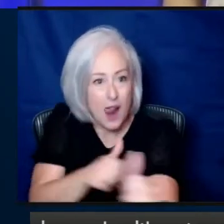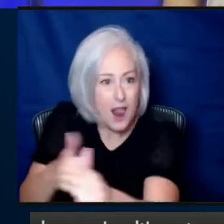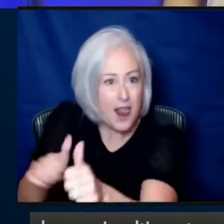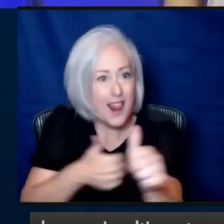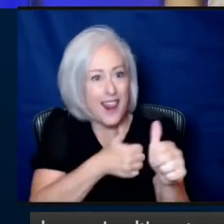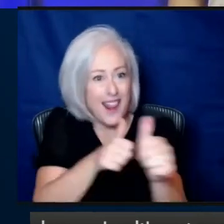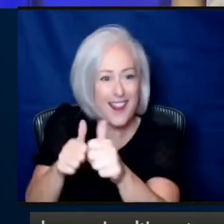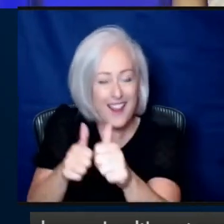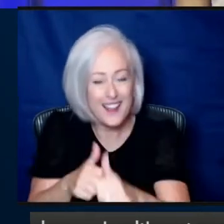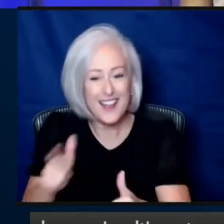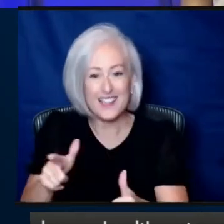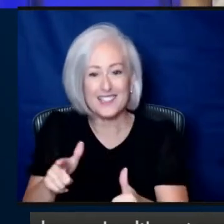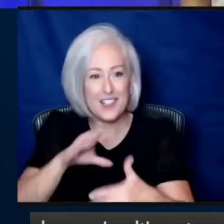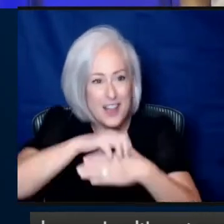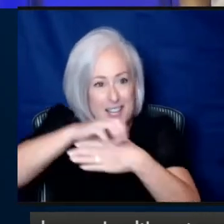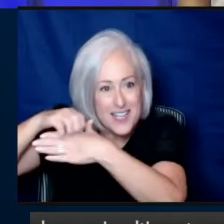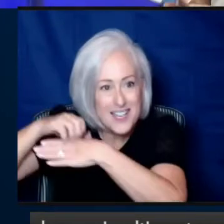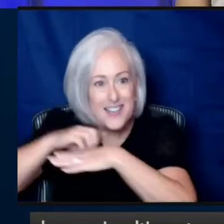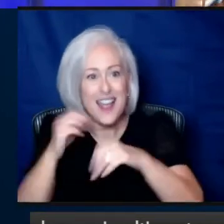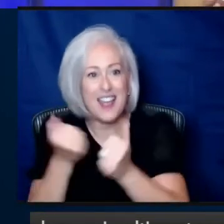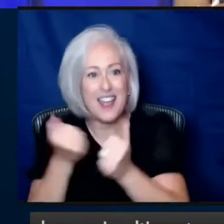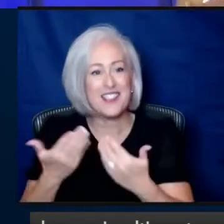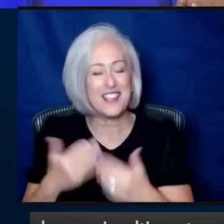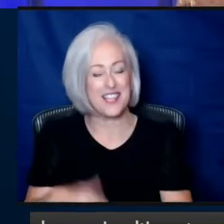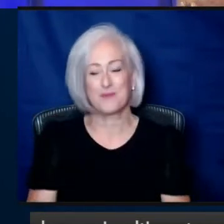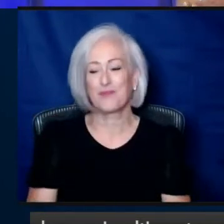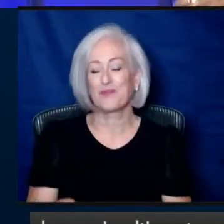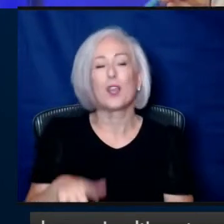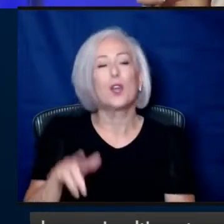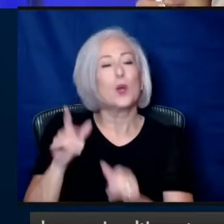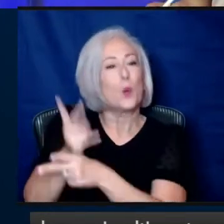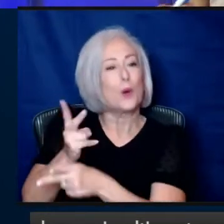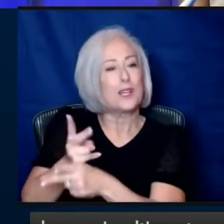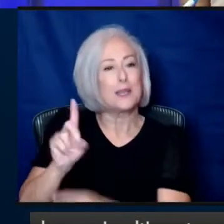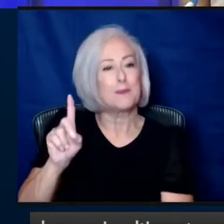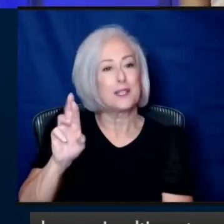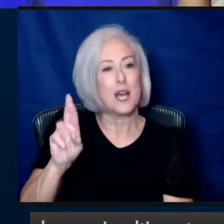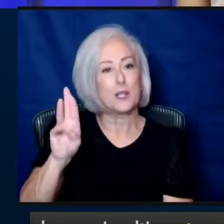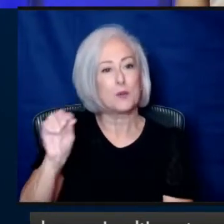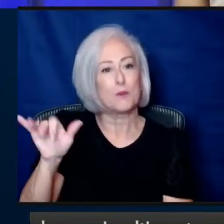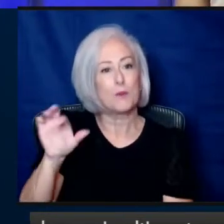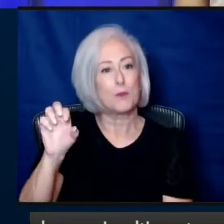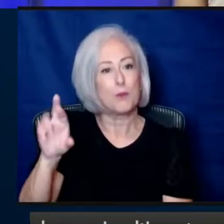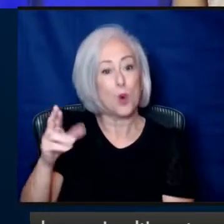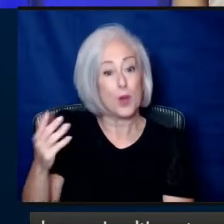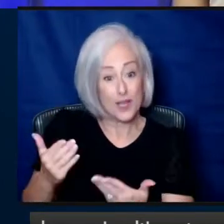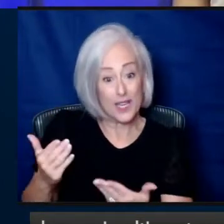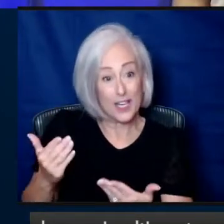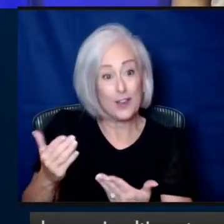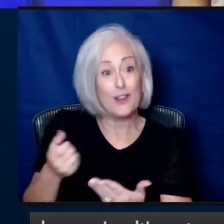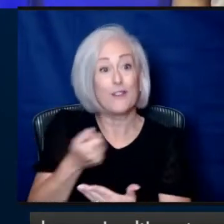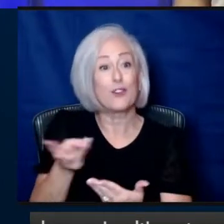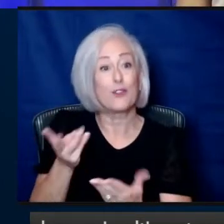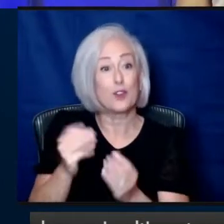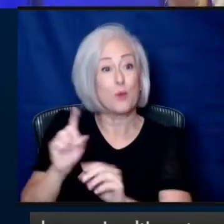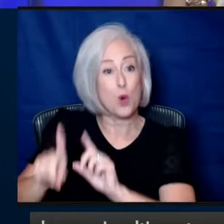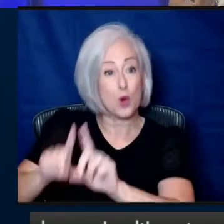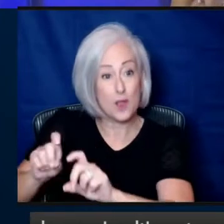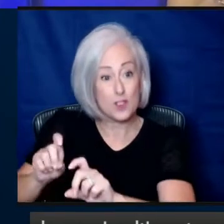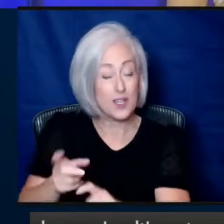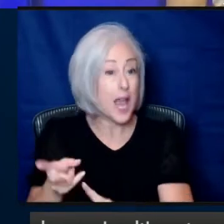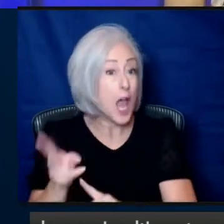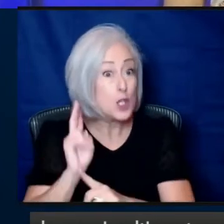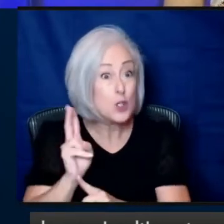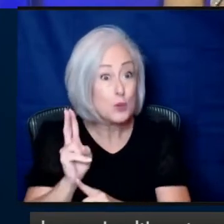try to chew up everything in sight. We're going to keep Dr. Boyer here because we have more questions for you coming up. And in about 2 minutes, we have some great news. Okay, we've told